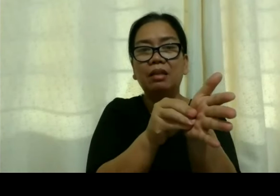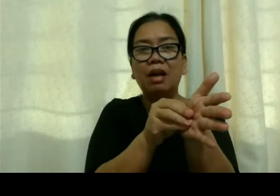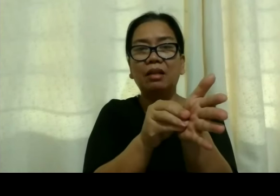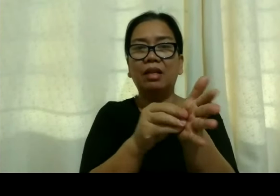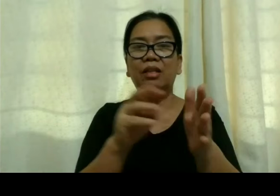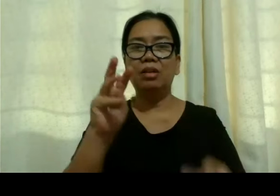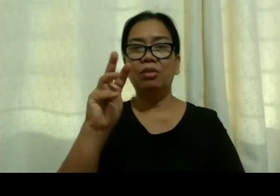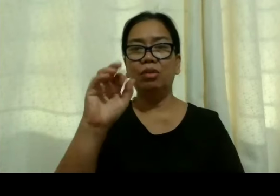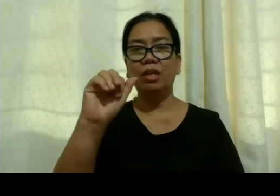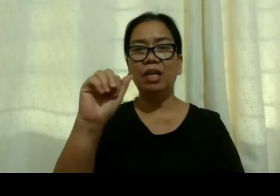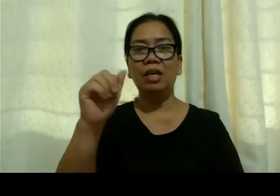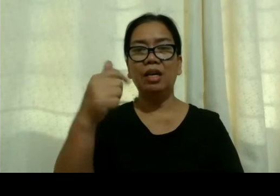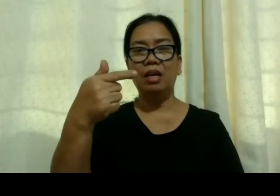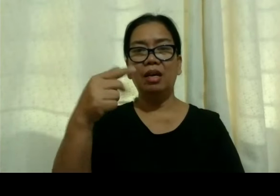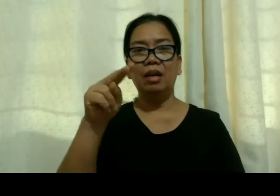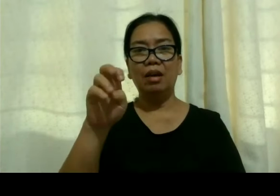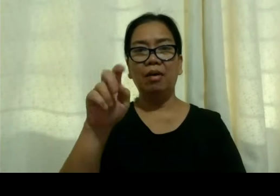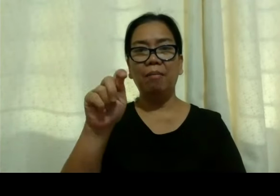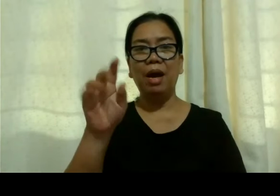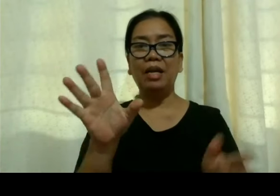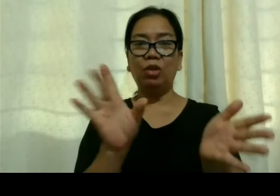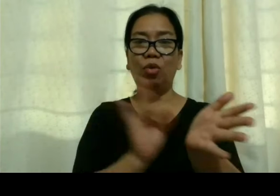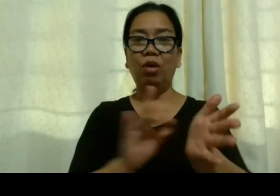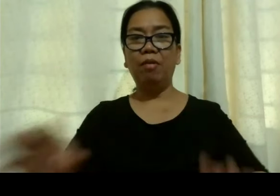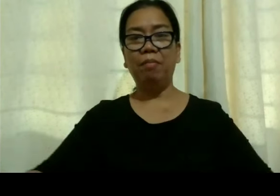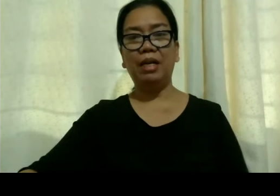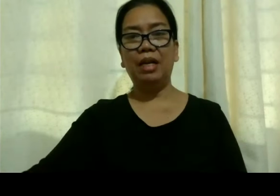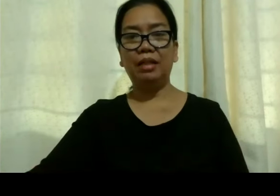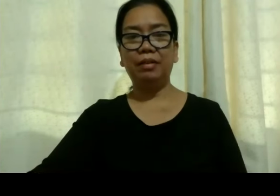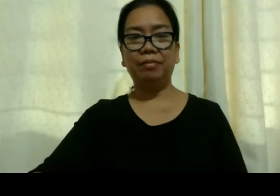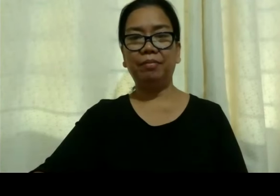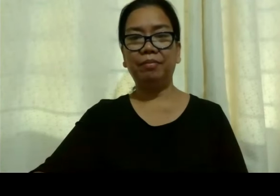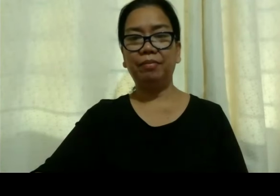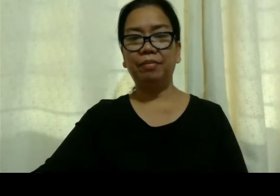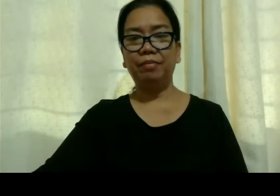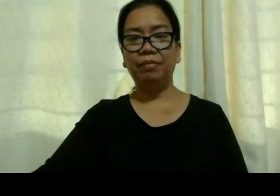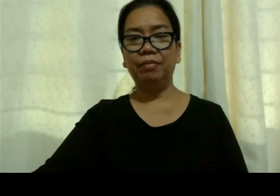be attracted to the magnet or magnet.